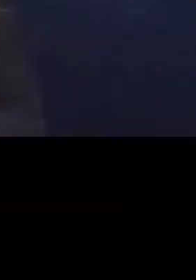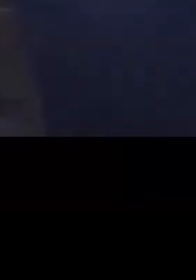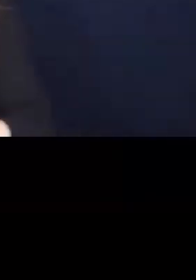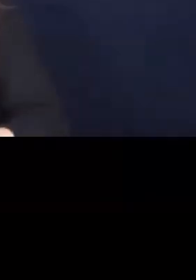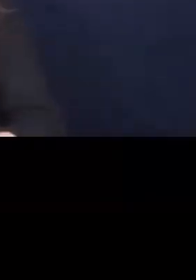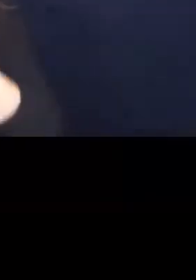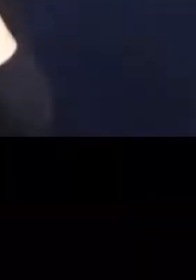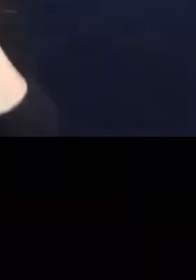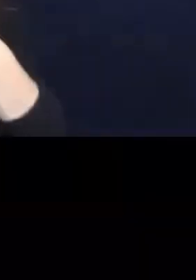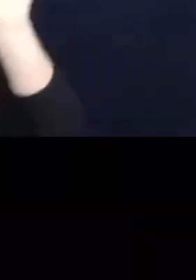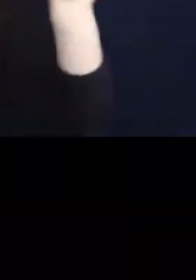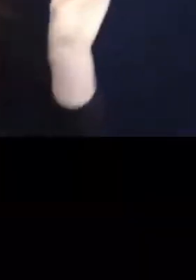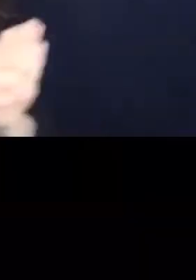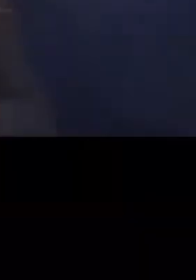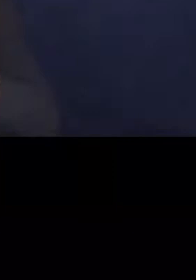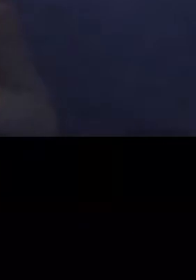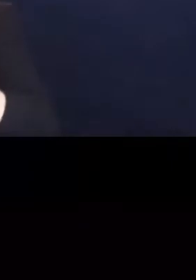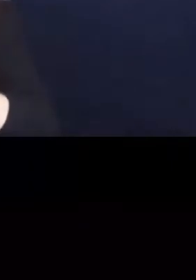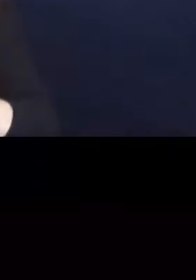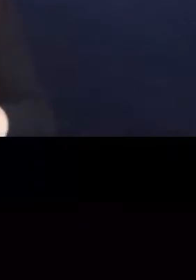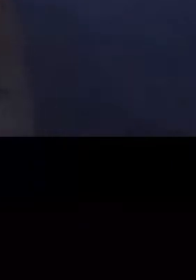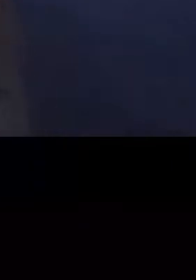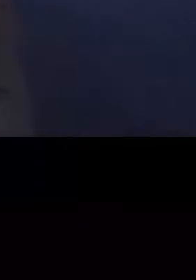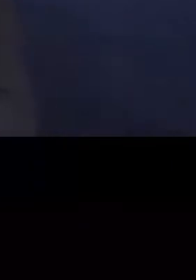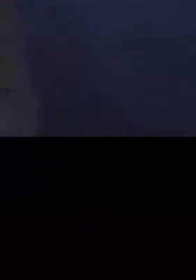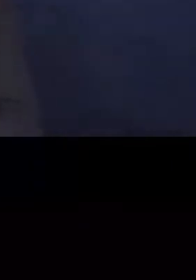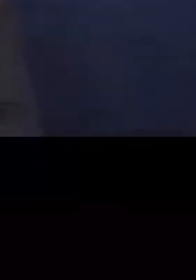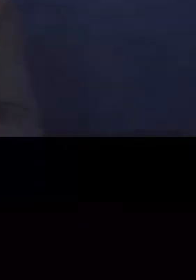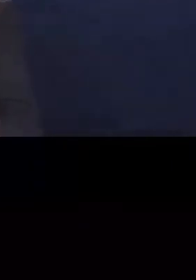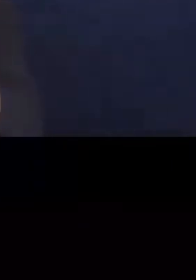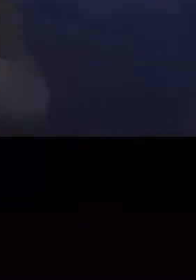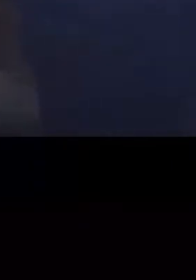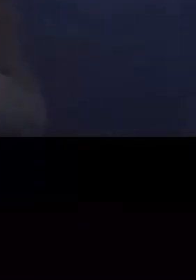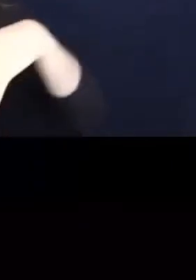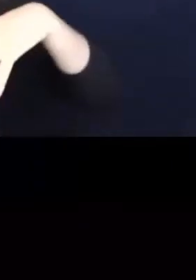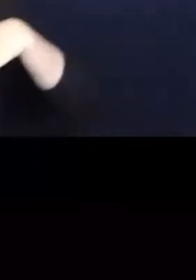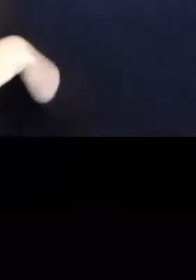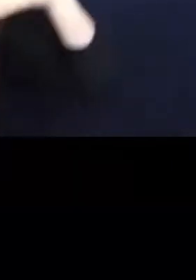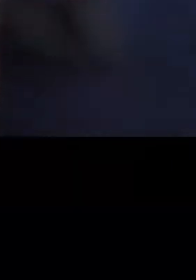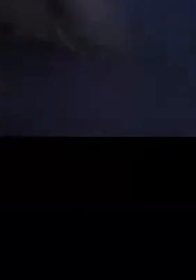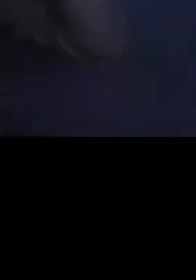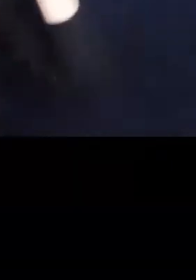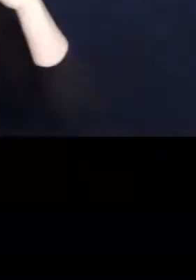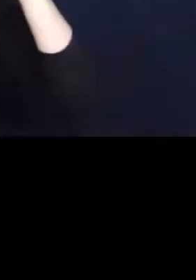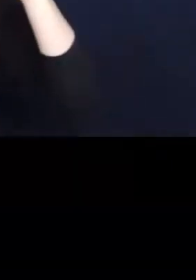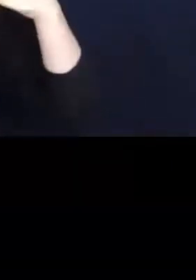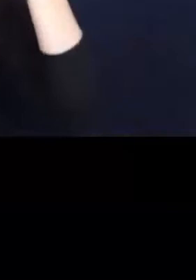session to a halt and let you have a 15-minute break before the next session, which will be on perception,